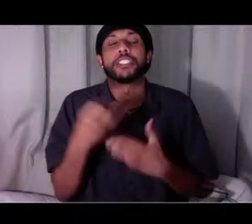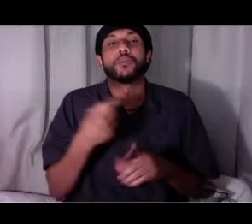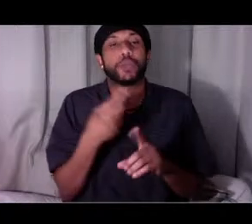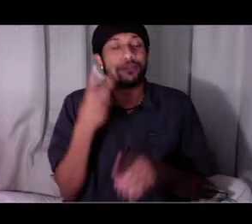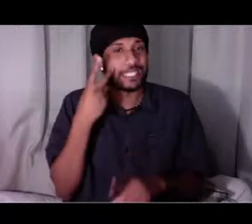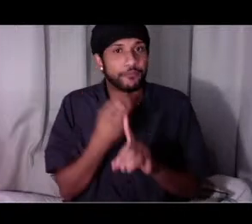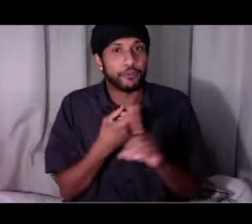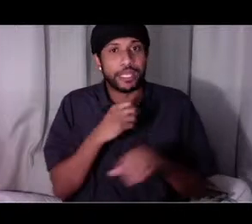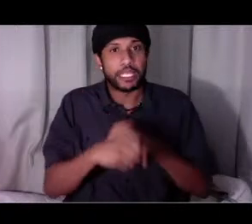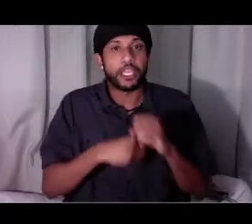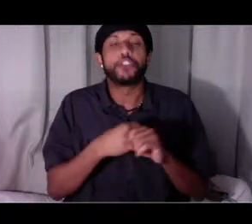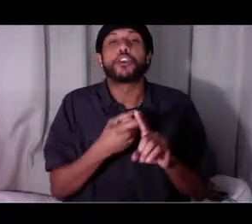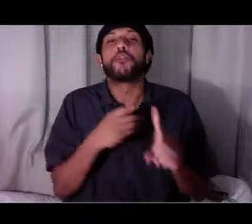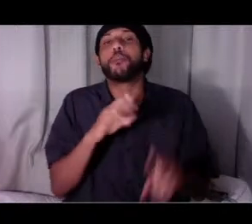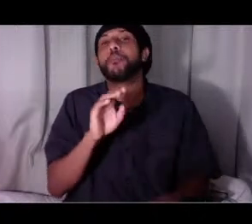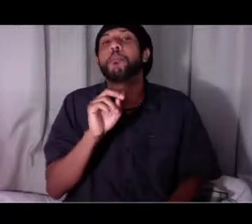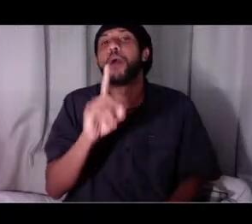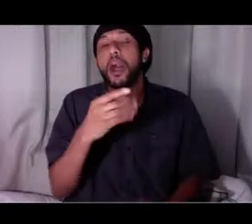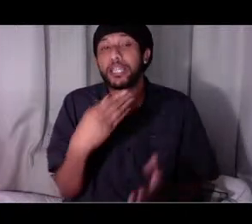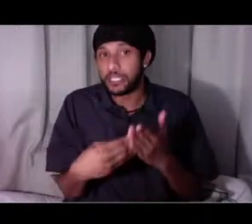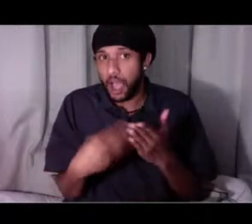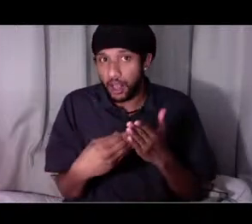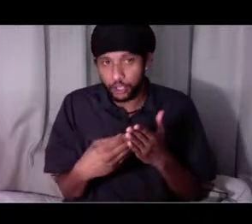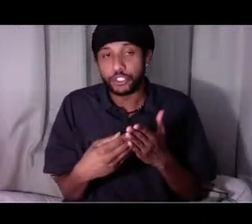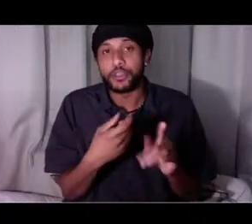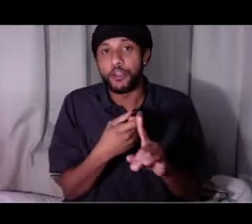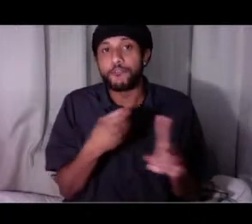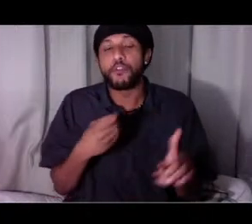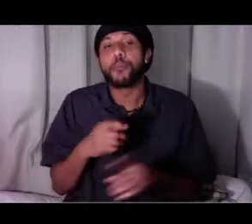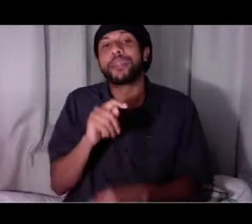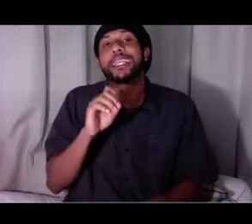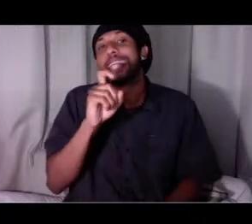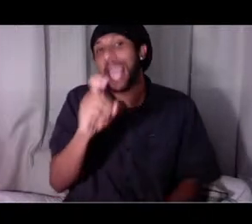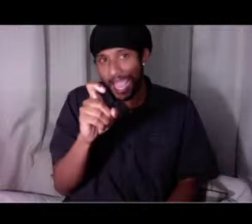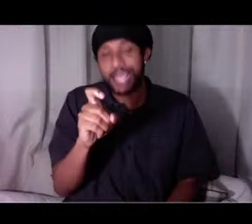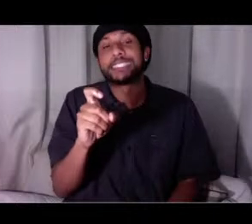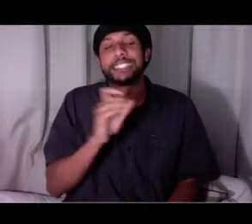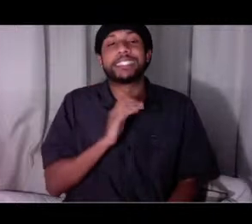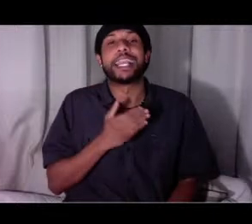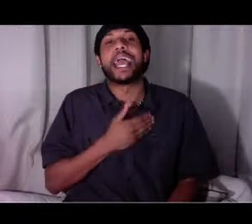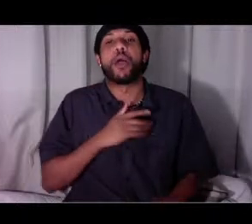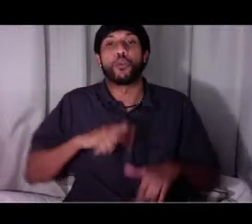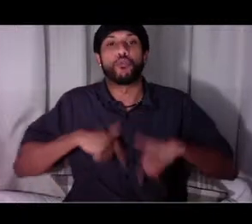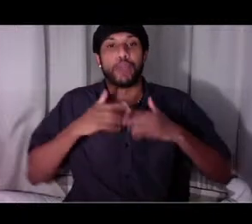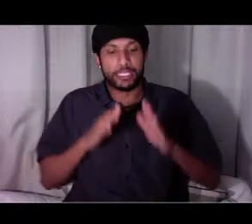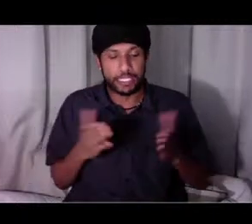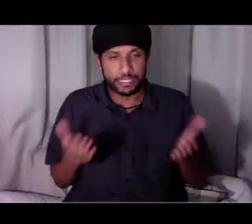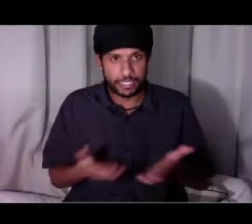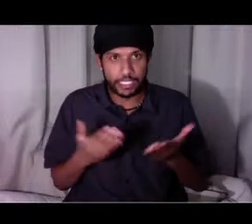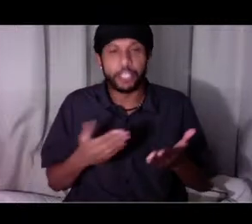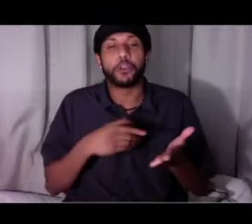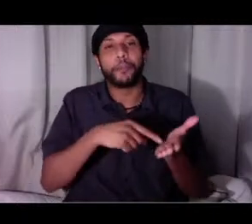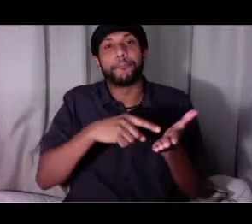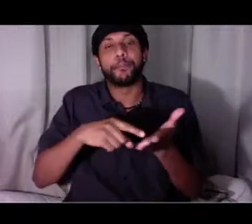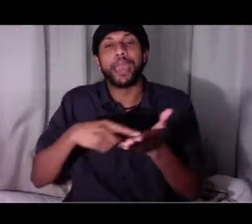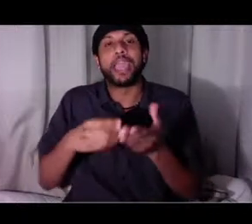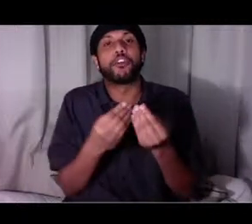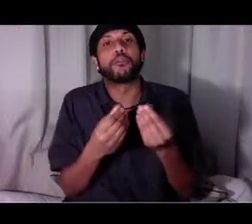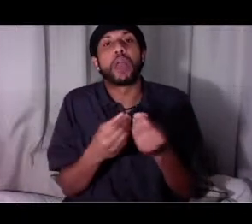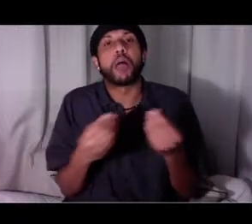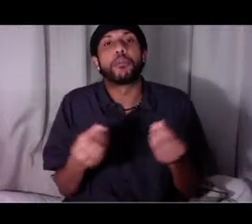dollars and these Bond dollars are directly derived from the taxes that our residents within the district are paying our property owners are